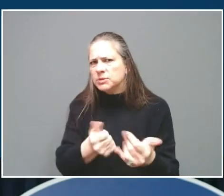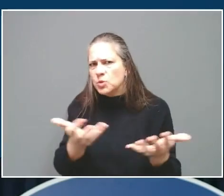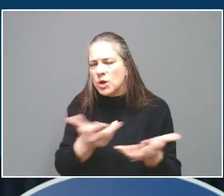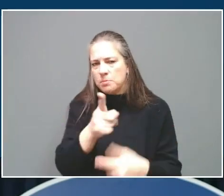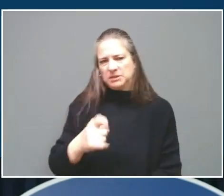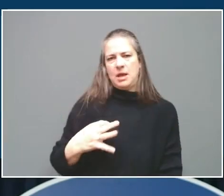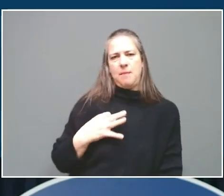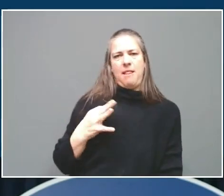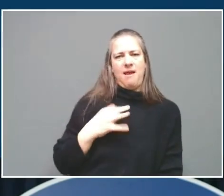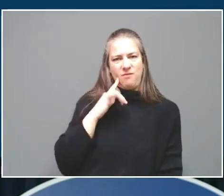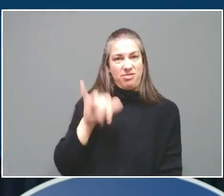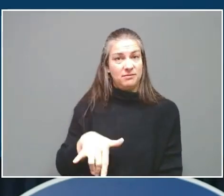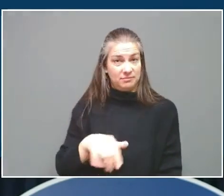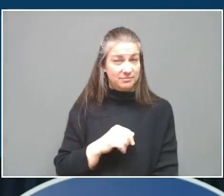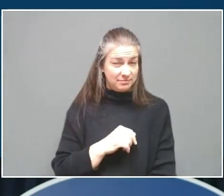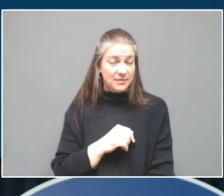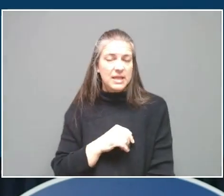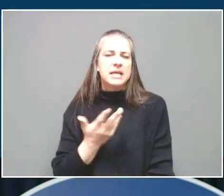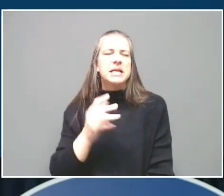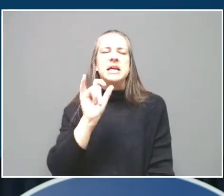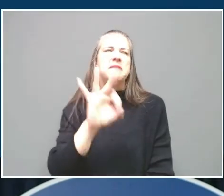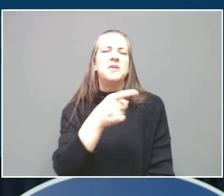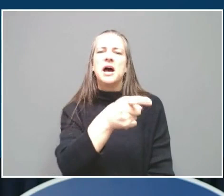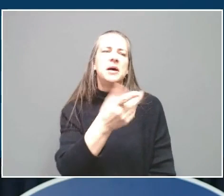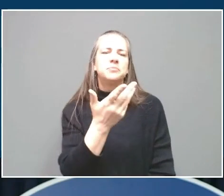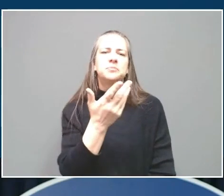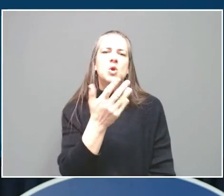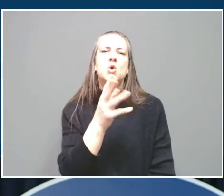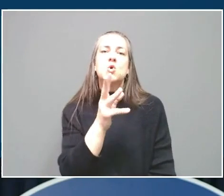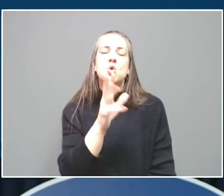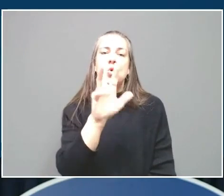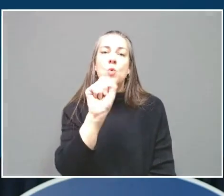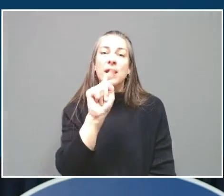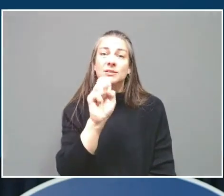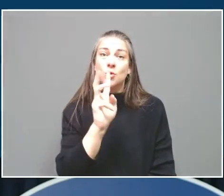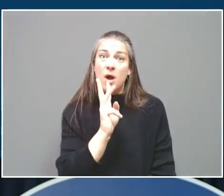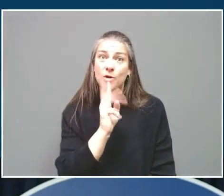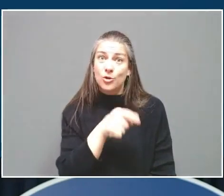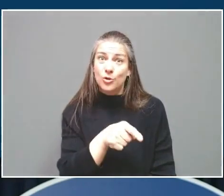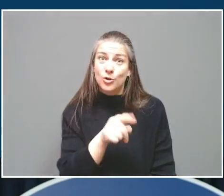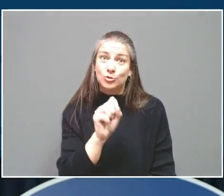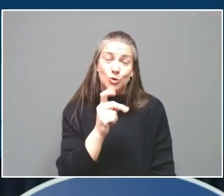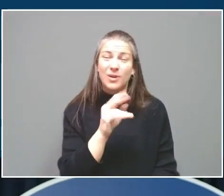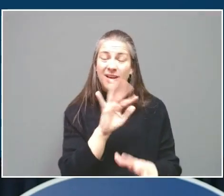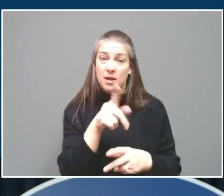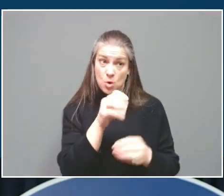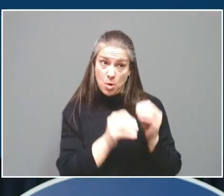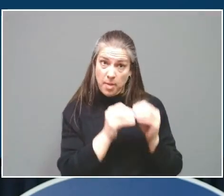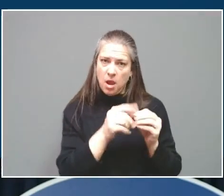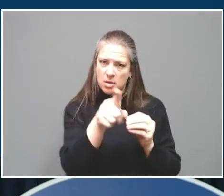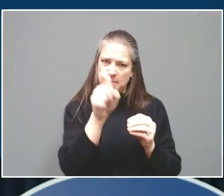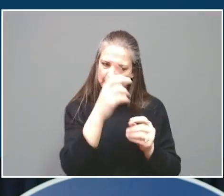So if you're doing wastewater repair, you have to know how much it's going to cost. You have to have the quote, sometimes a little bit of